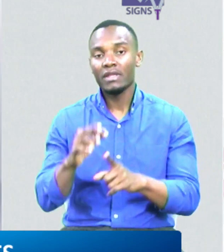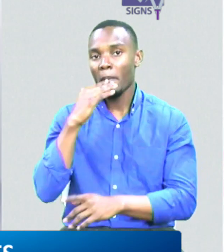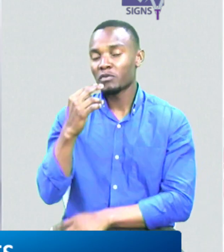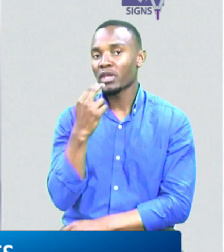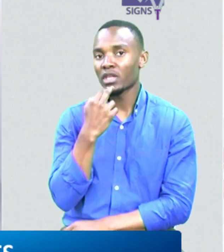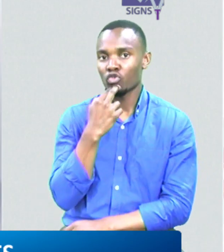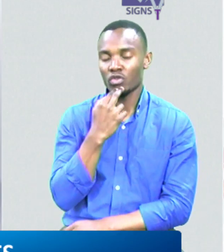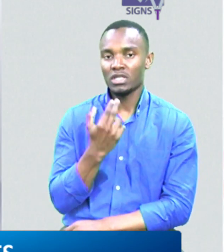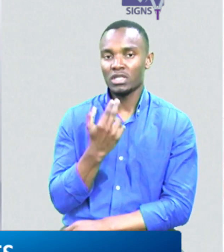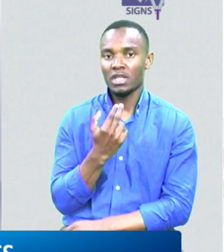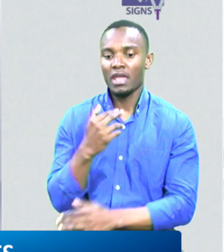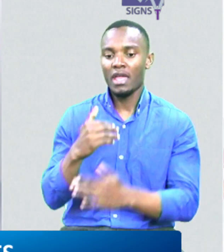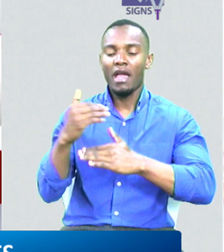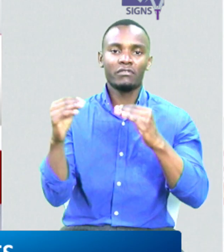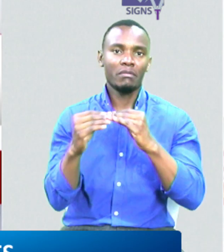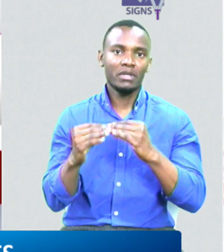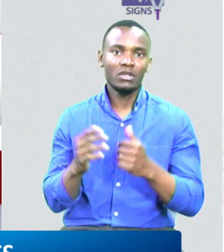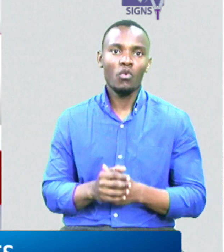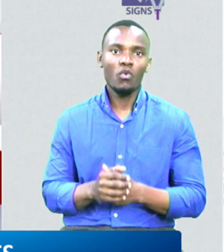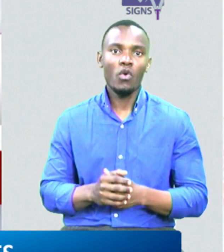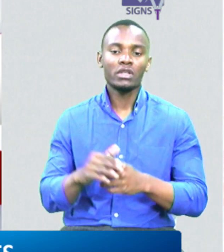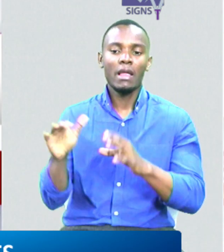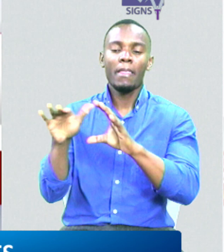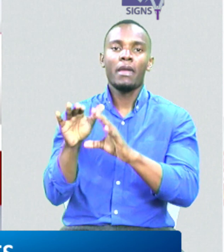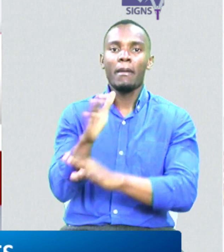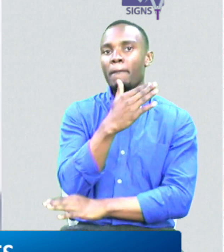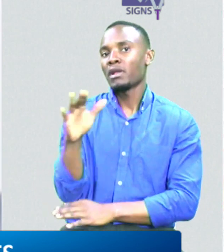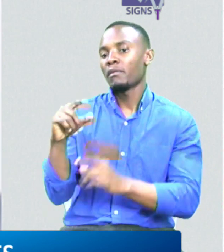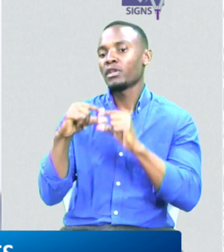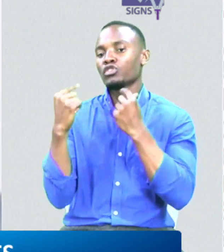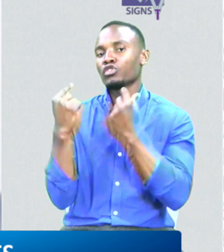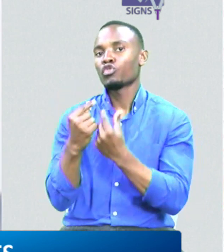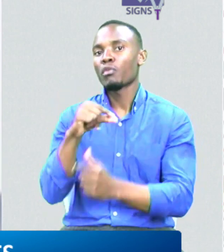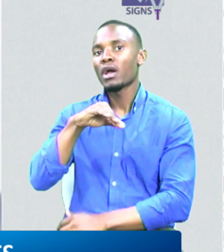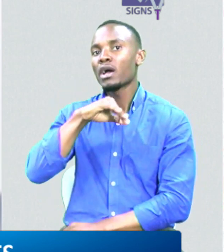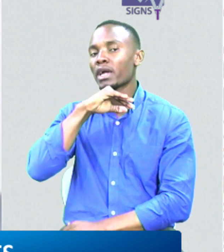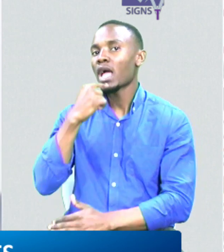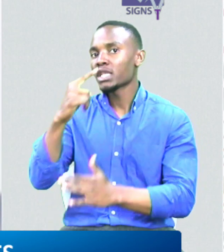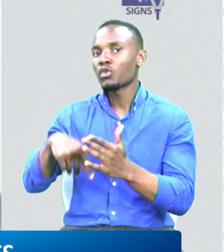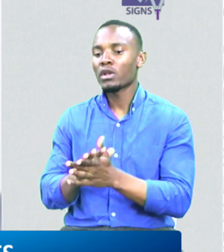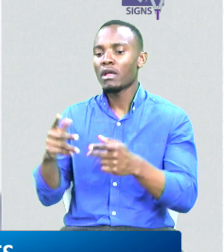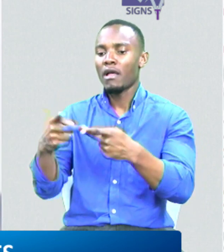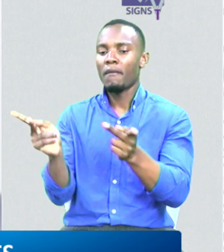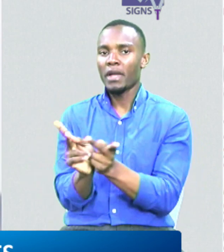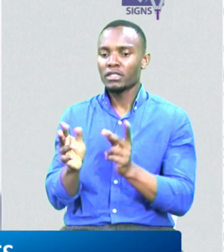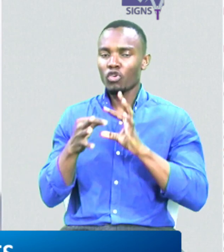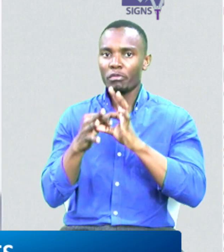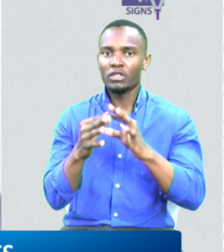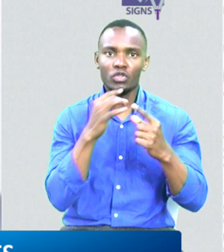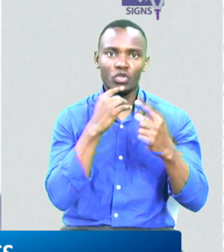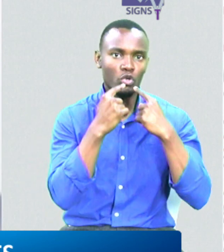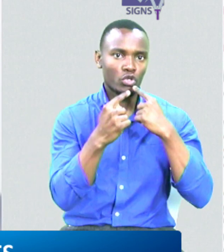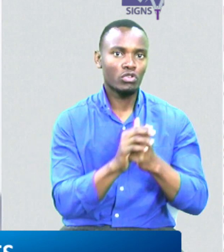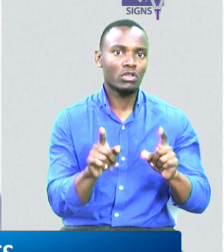they are ready every day with an appointment. You will go through with them. You know, we are one